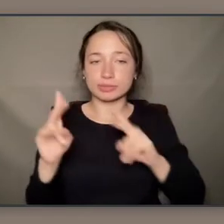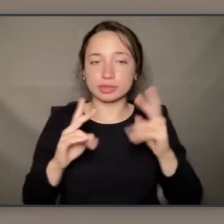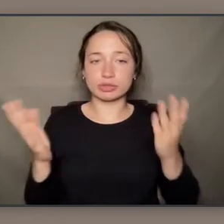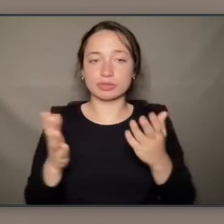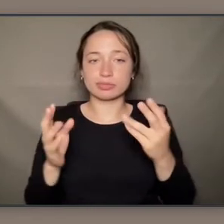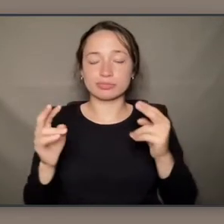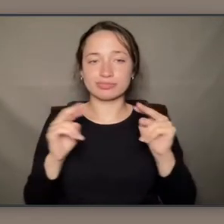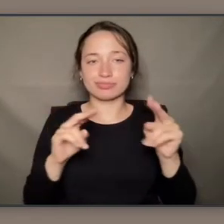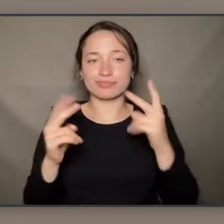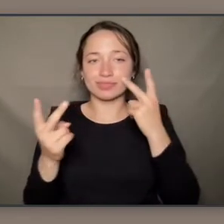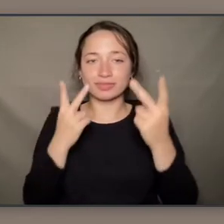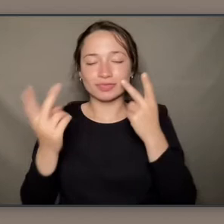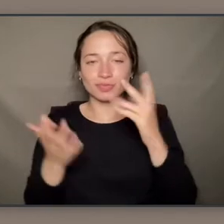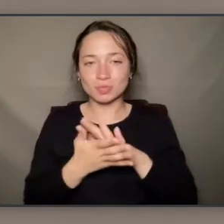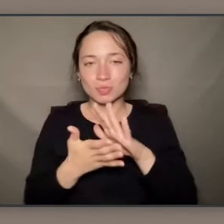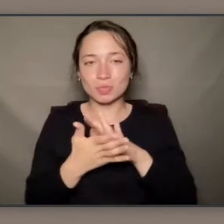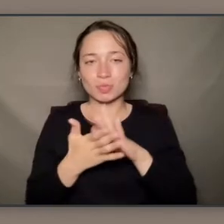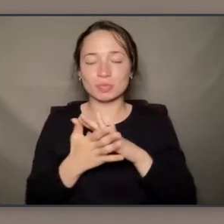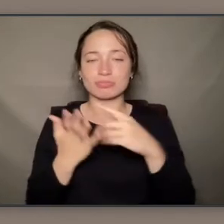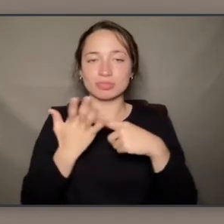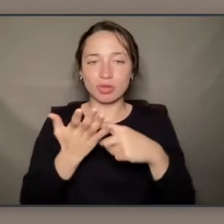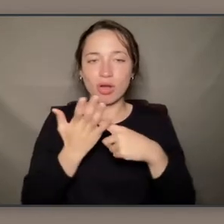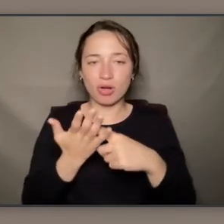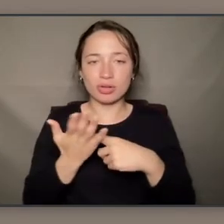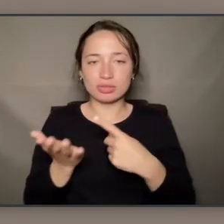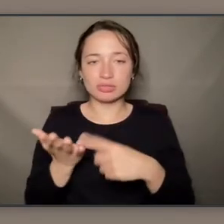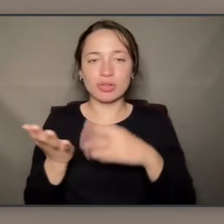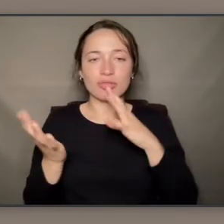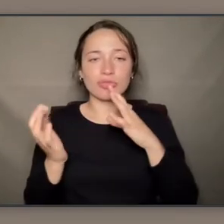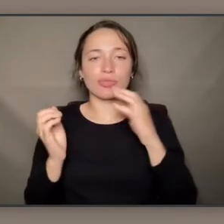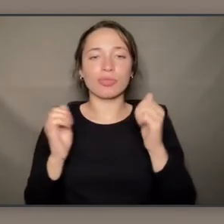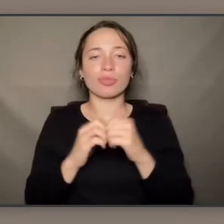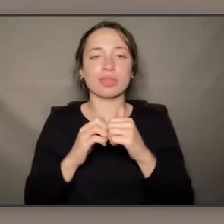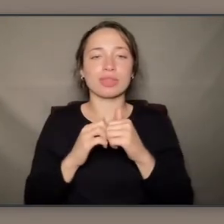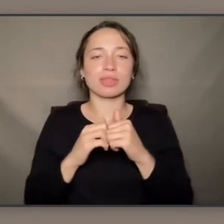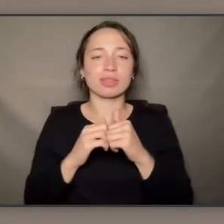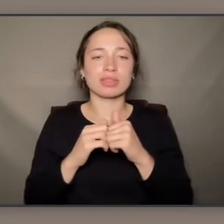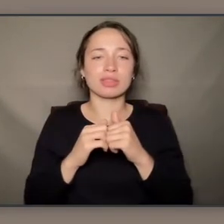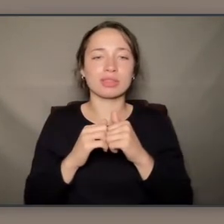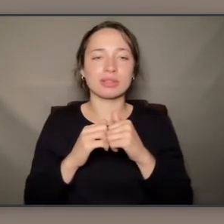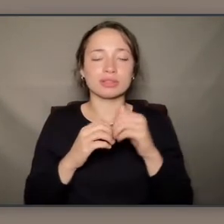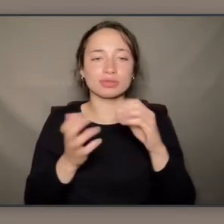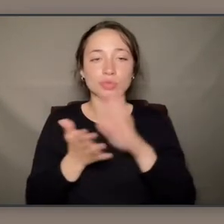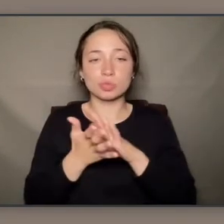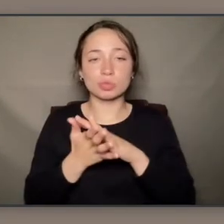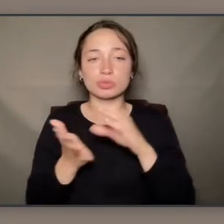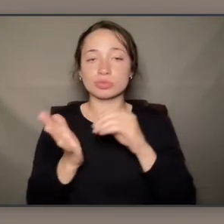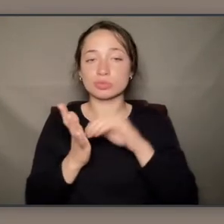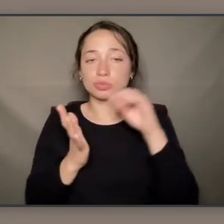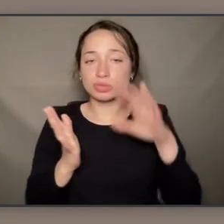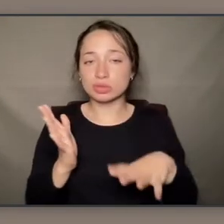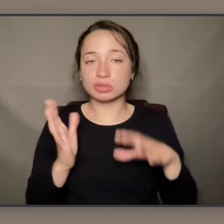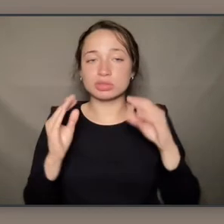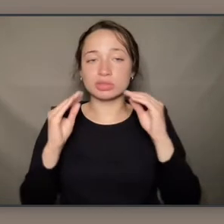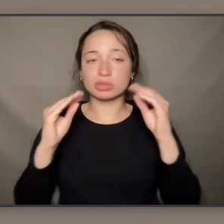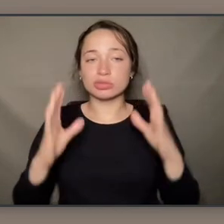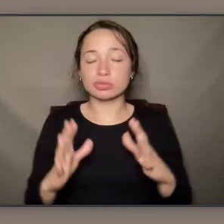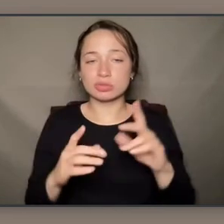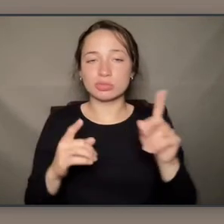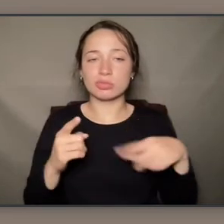us, a lot of indigenous people here were visiting schools, talking with schools, with students and